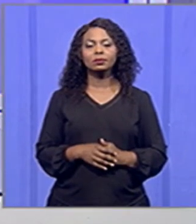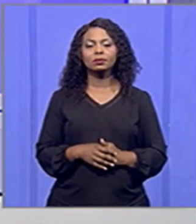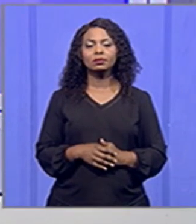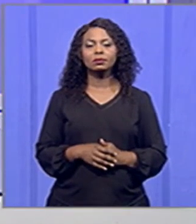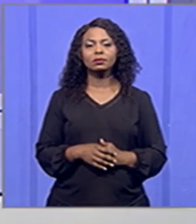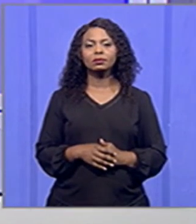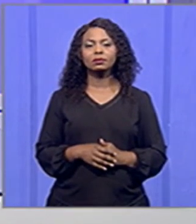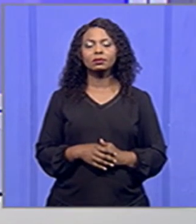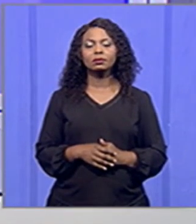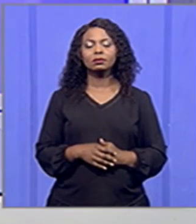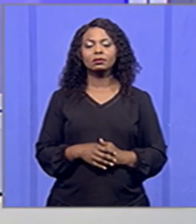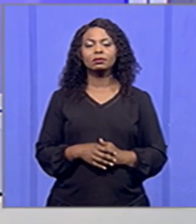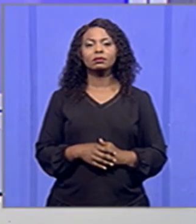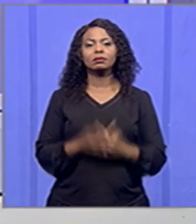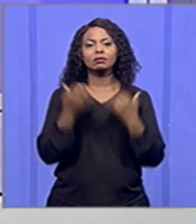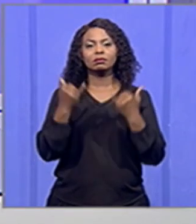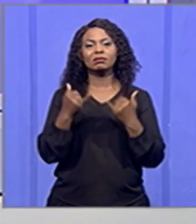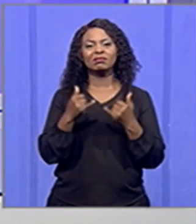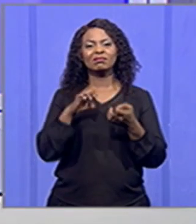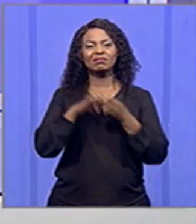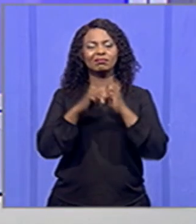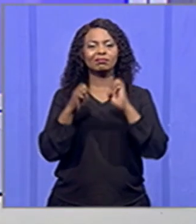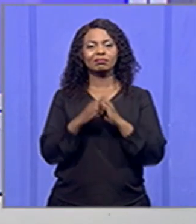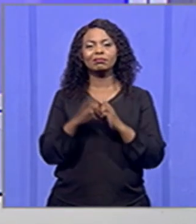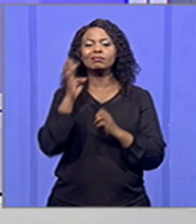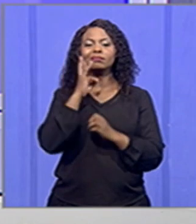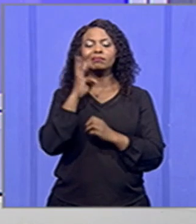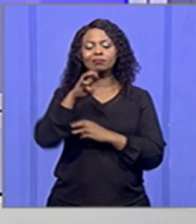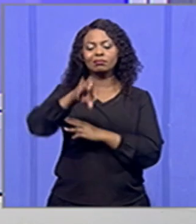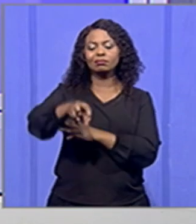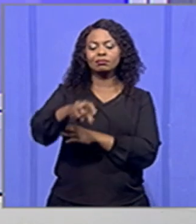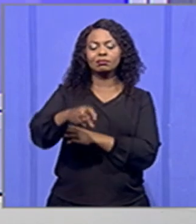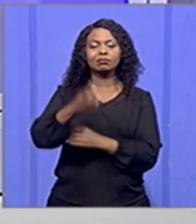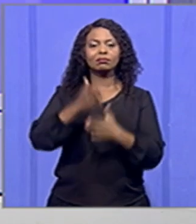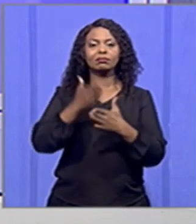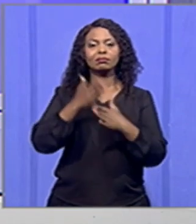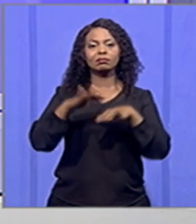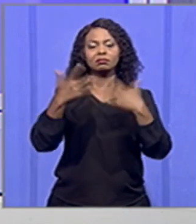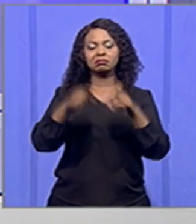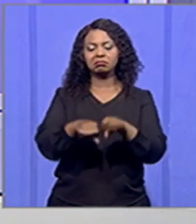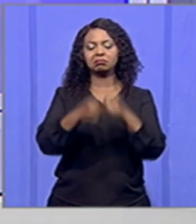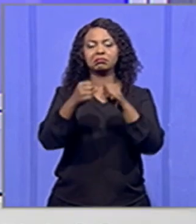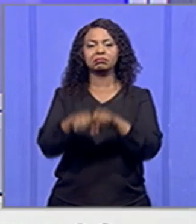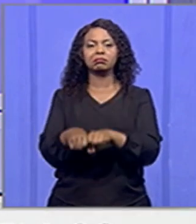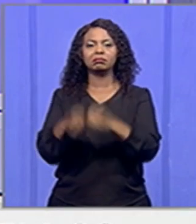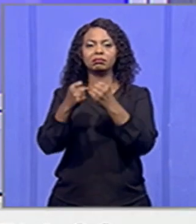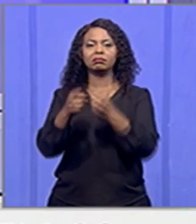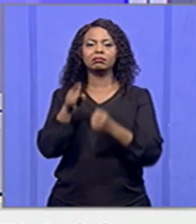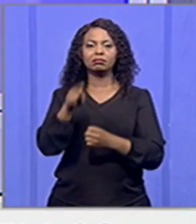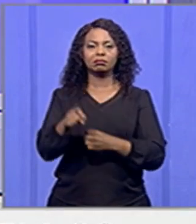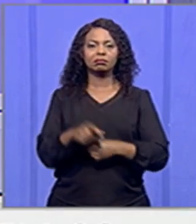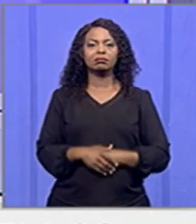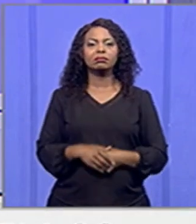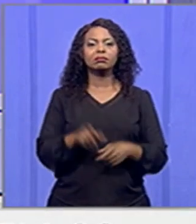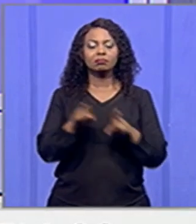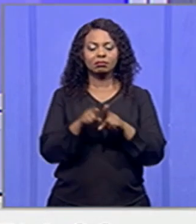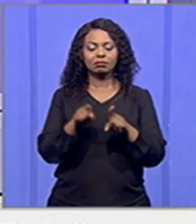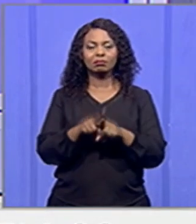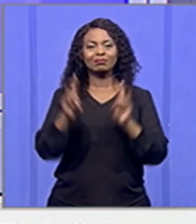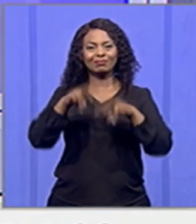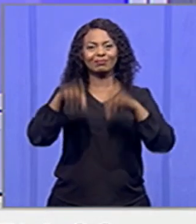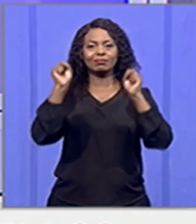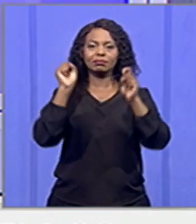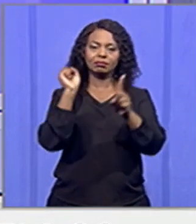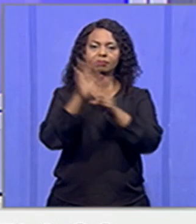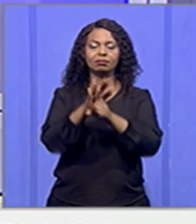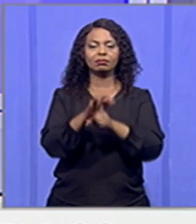Dikgwetlo tsa go sa dire ga dipompo tsa metsi kwa maokelong a boitekanelo ka ntlha ya go kgaolwa ga tlamelo ya motlakase ga di